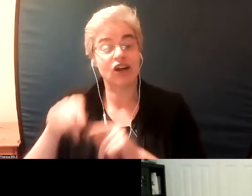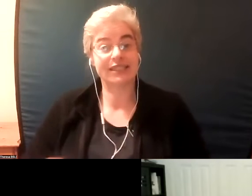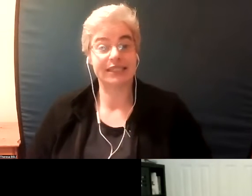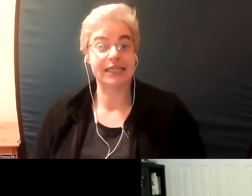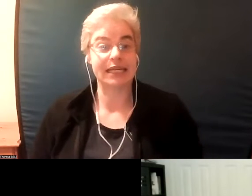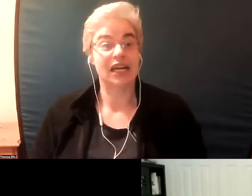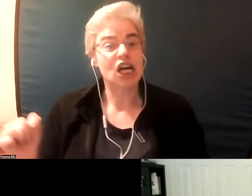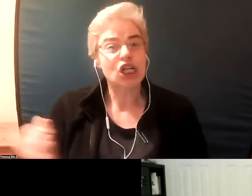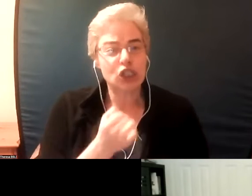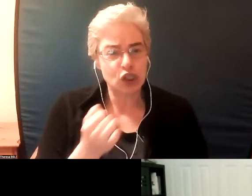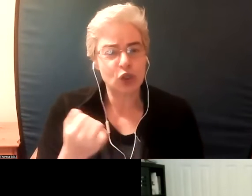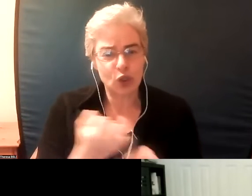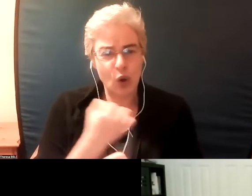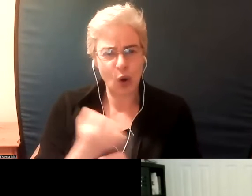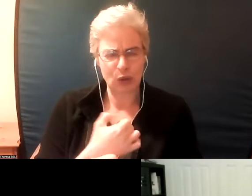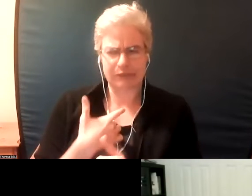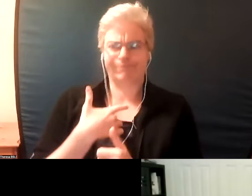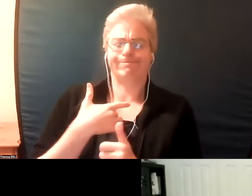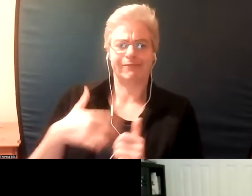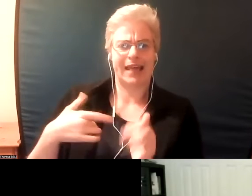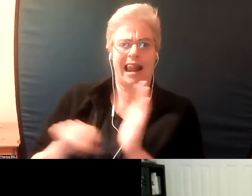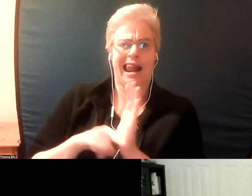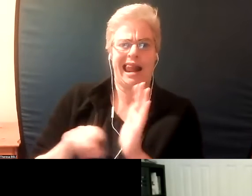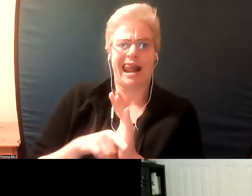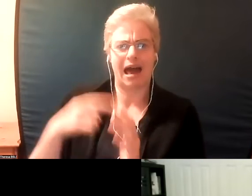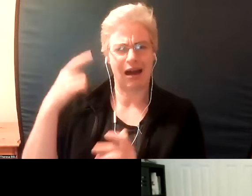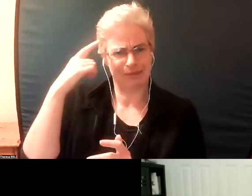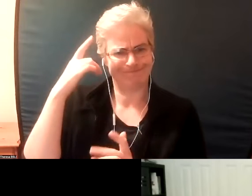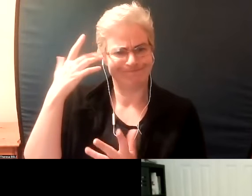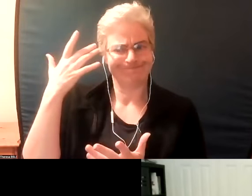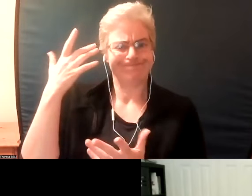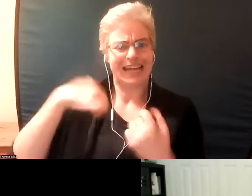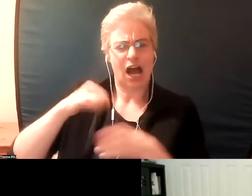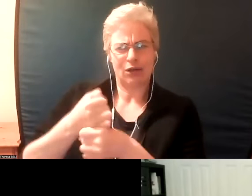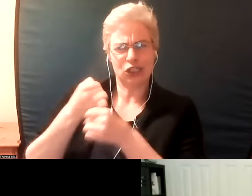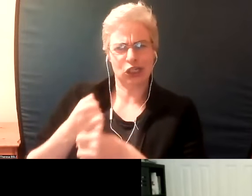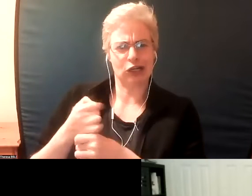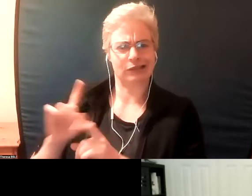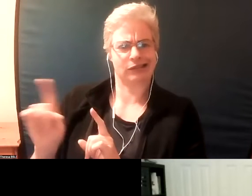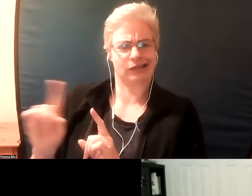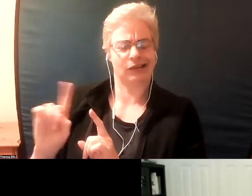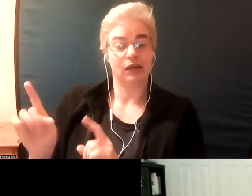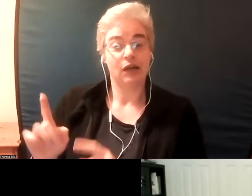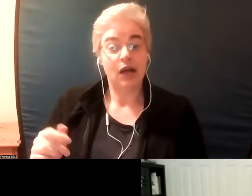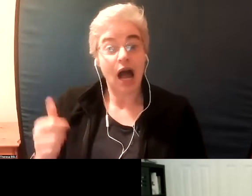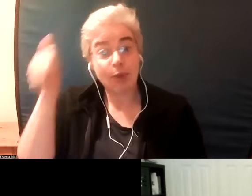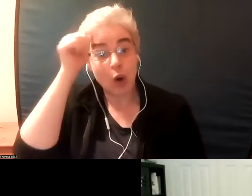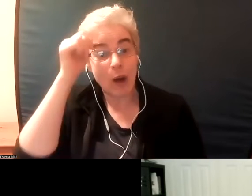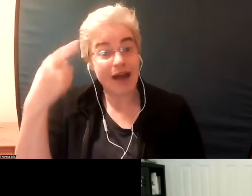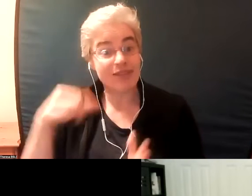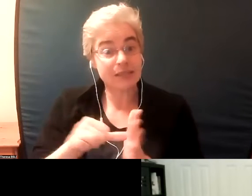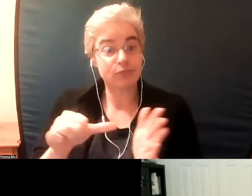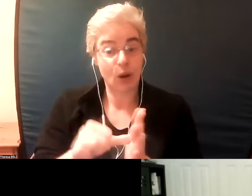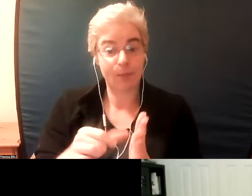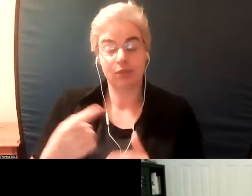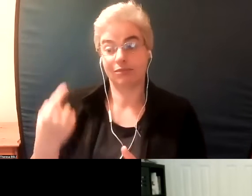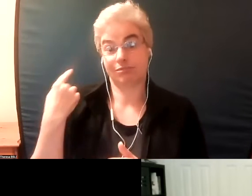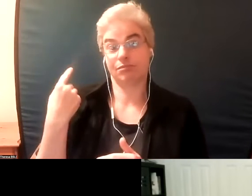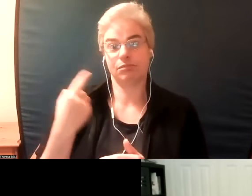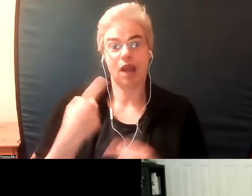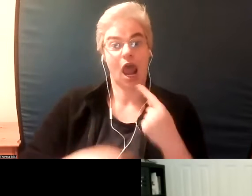should cause some alarm bells to go off in our church. I became particularly aware of this problem in